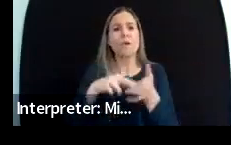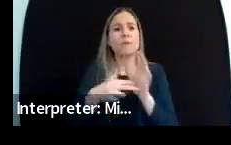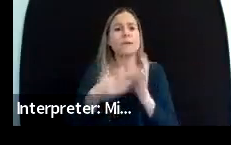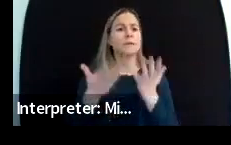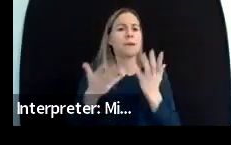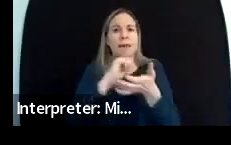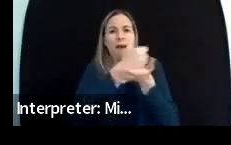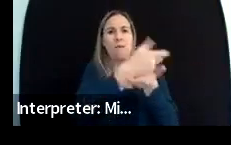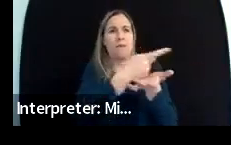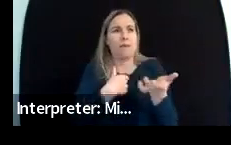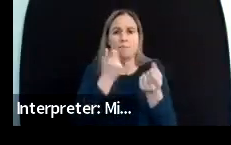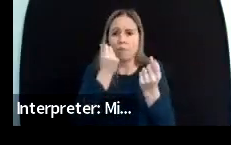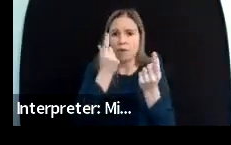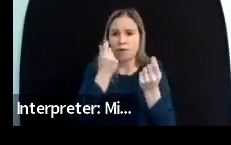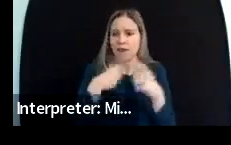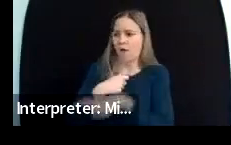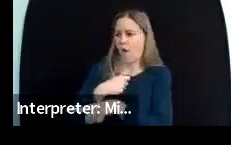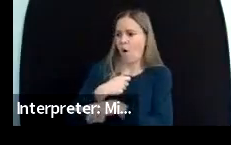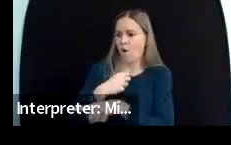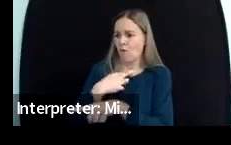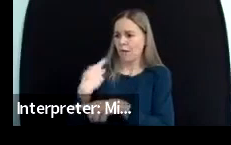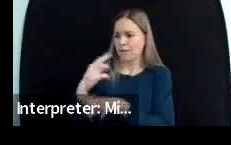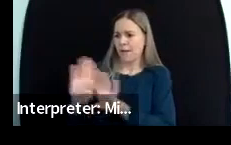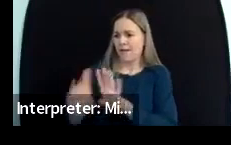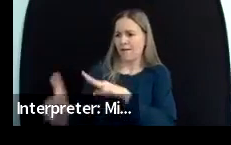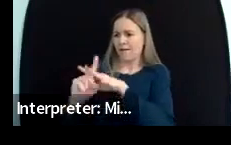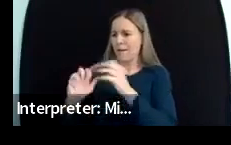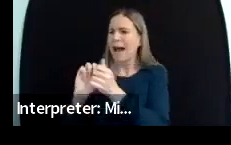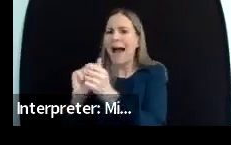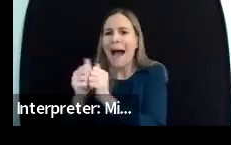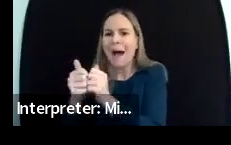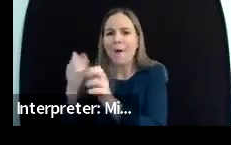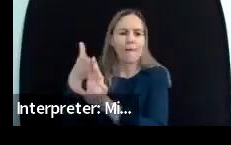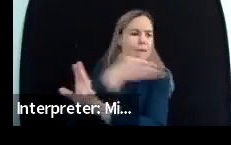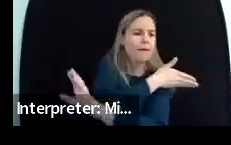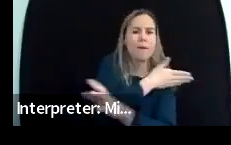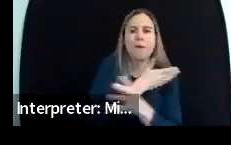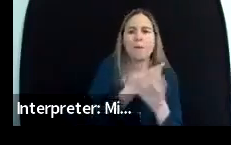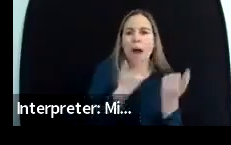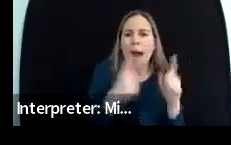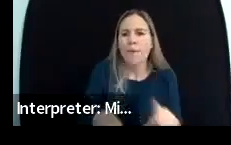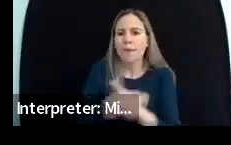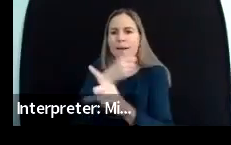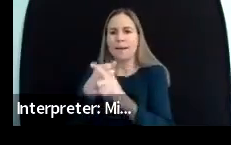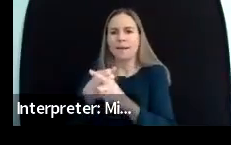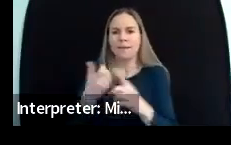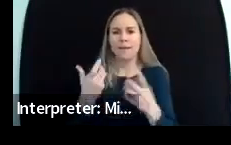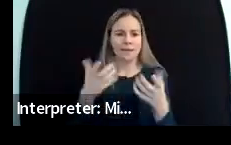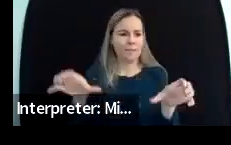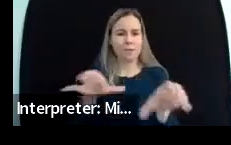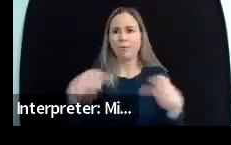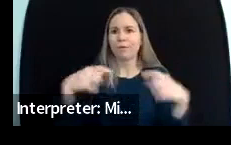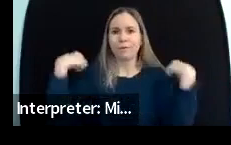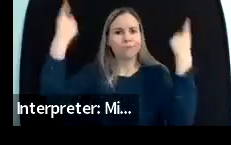help them to arrive to that risk behavior or something that they needed to do or ended up doing for any number of reasons,